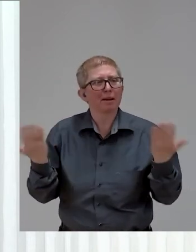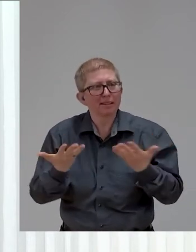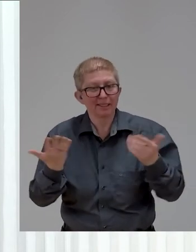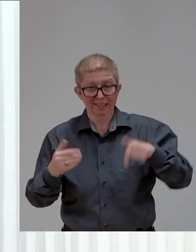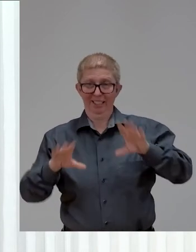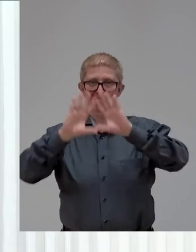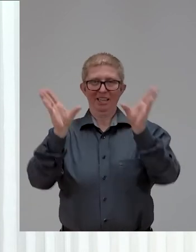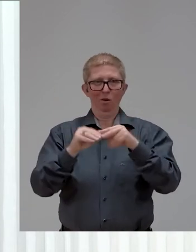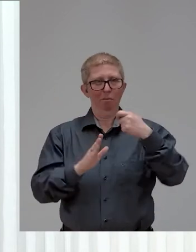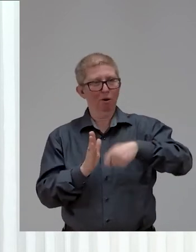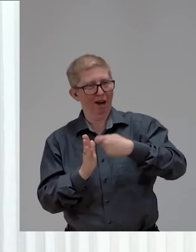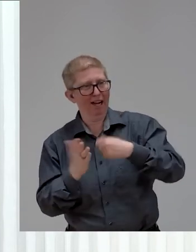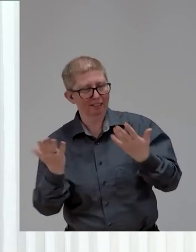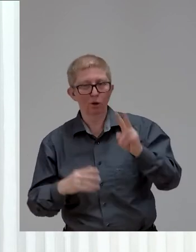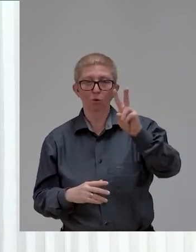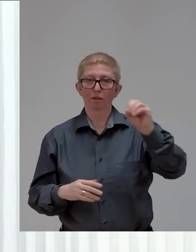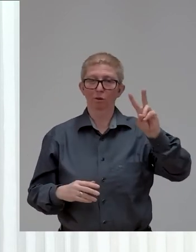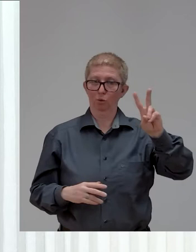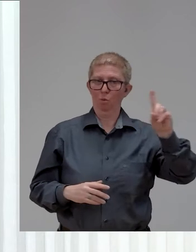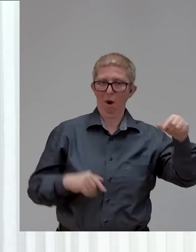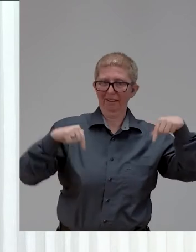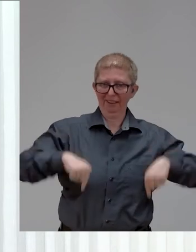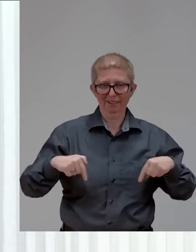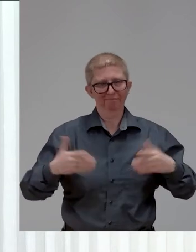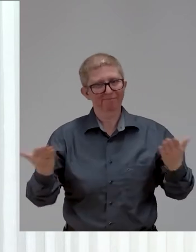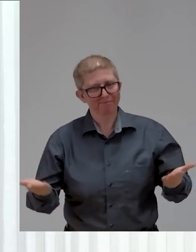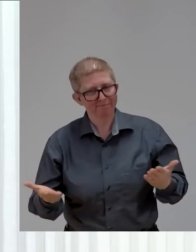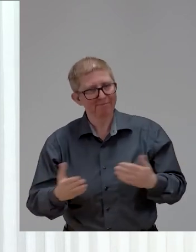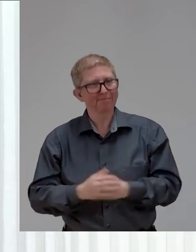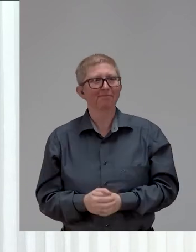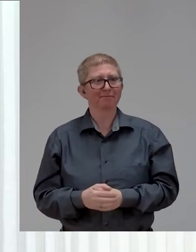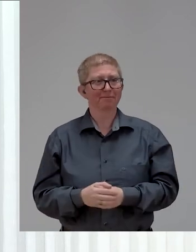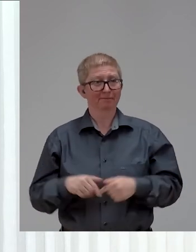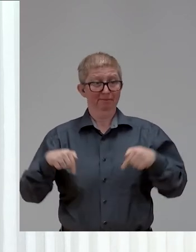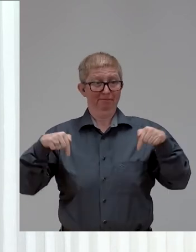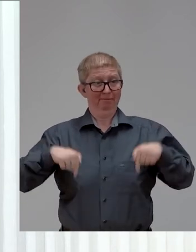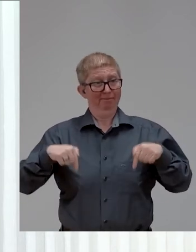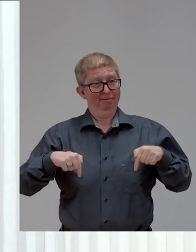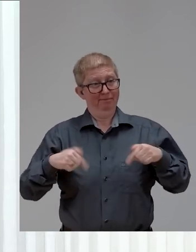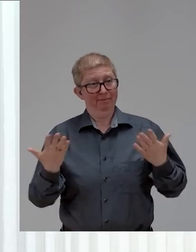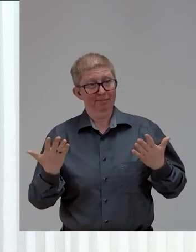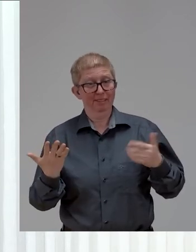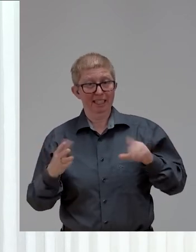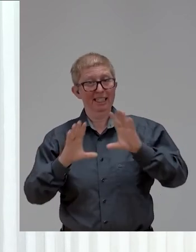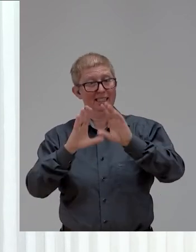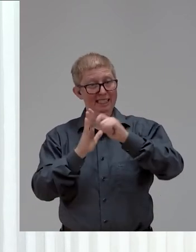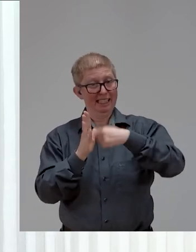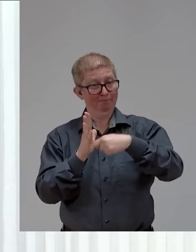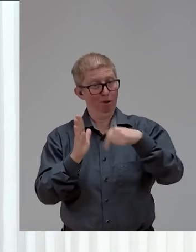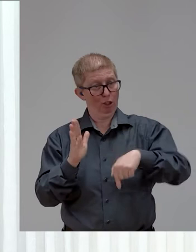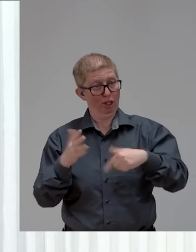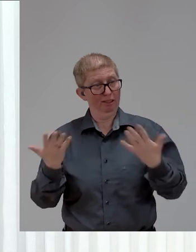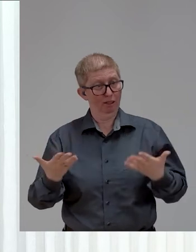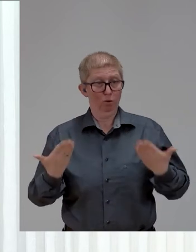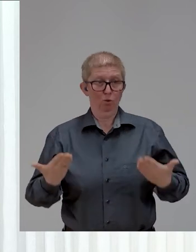21. The UN in Vienna has long served as the proud host of the Zero Project Conference, and I'm delighted that